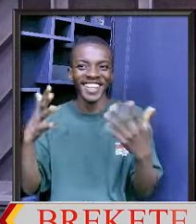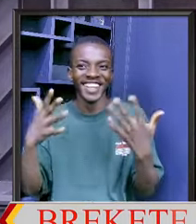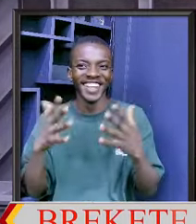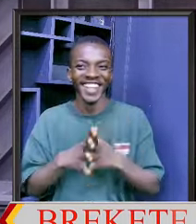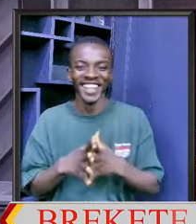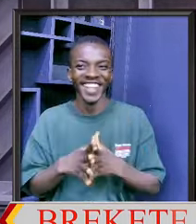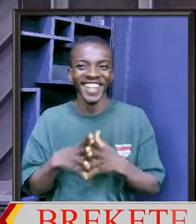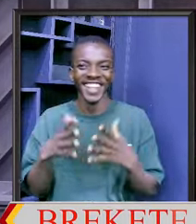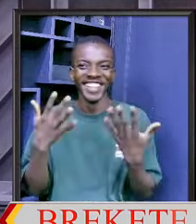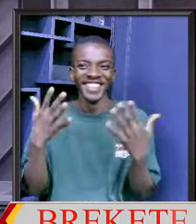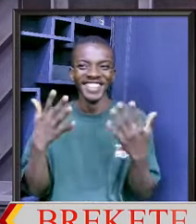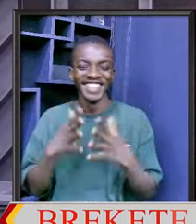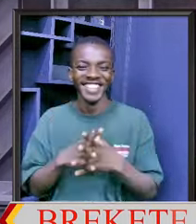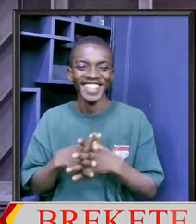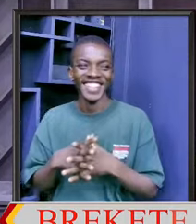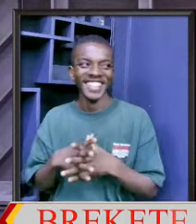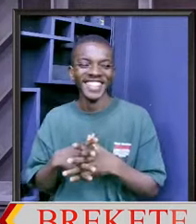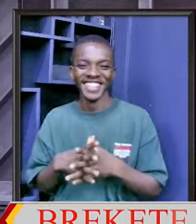Livinus!